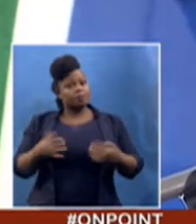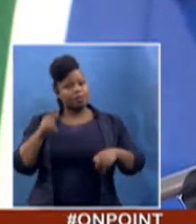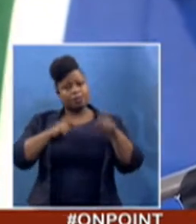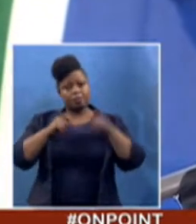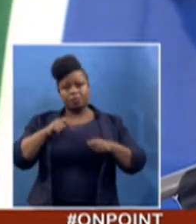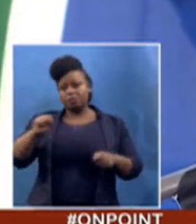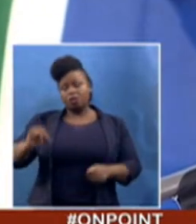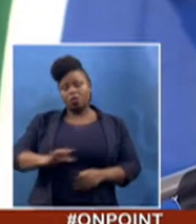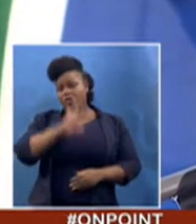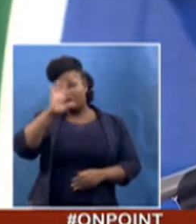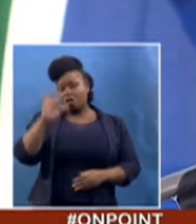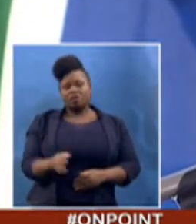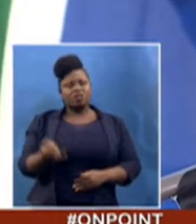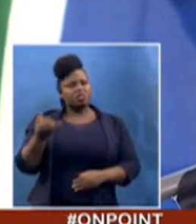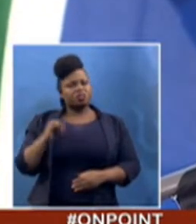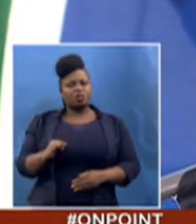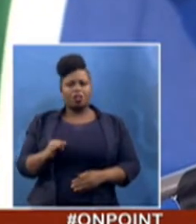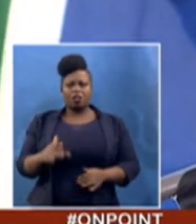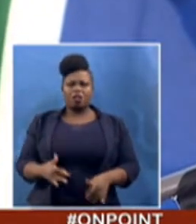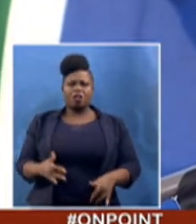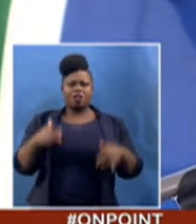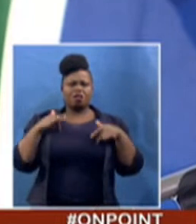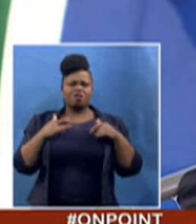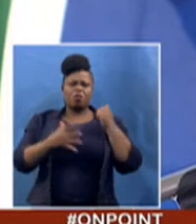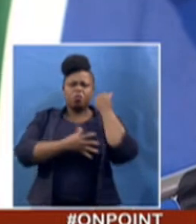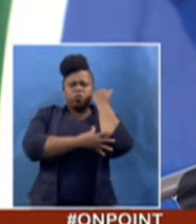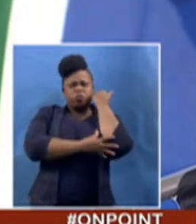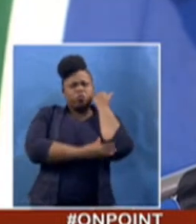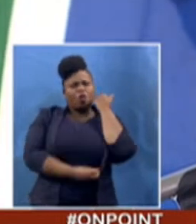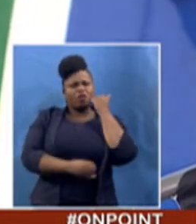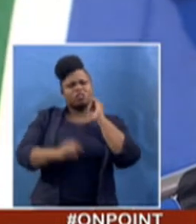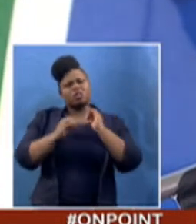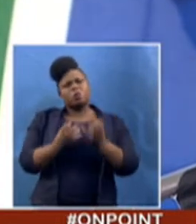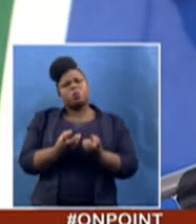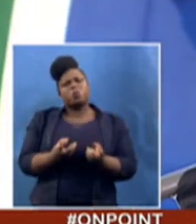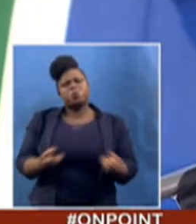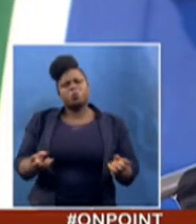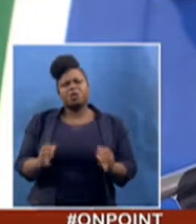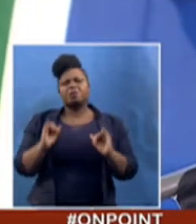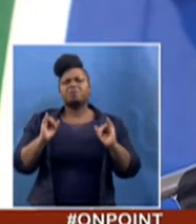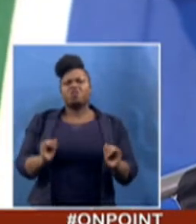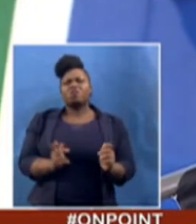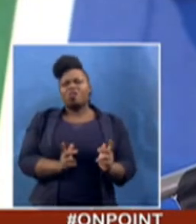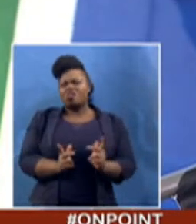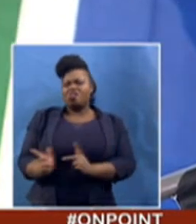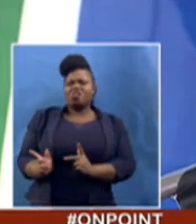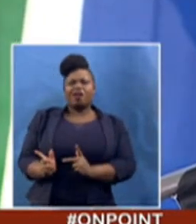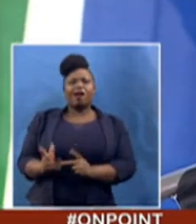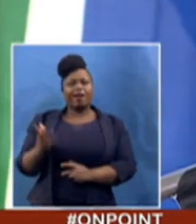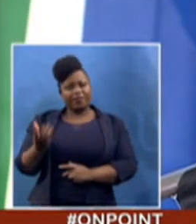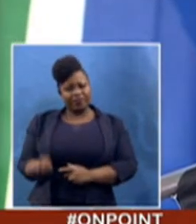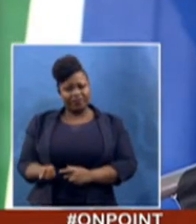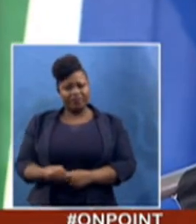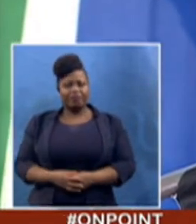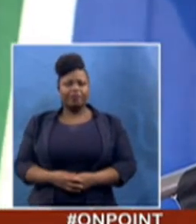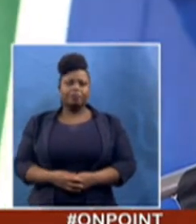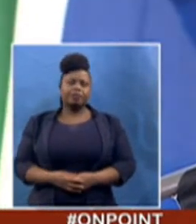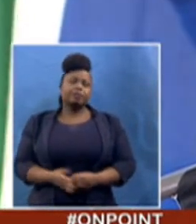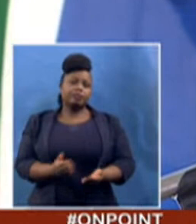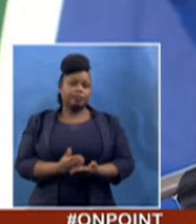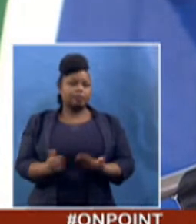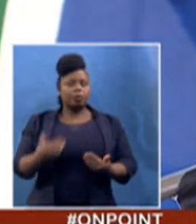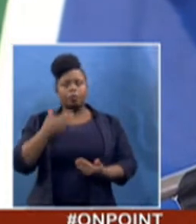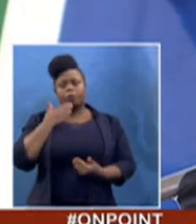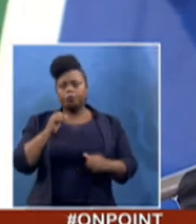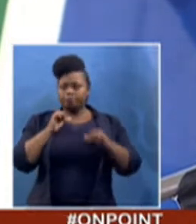still live in conditions of poverty and deprivation. For those who continue to